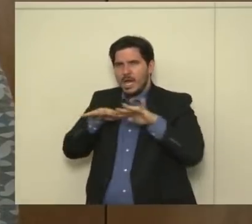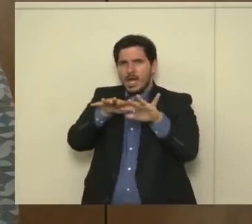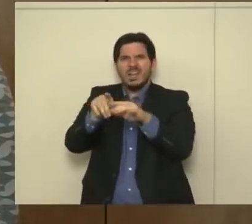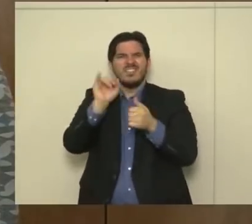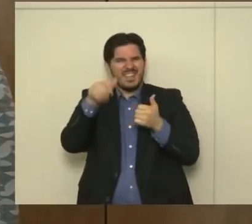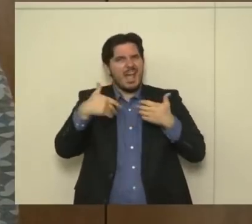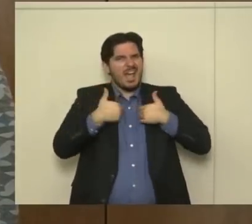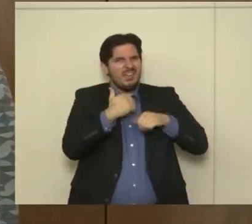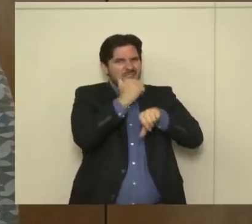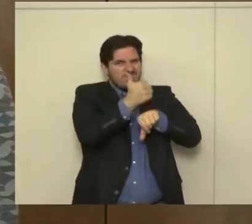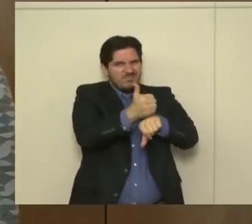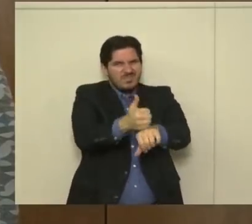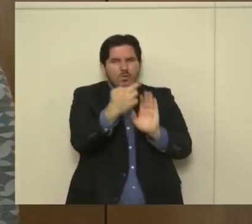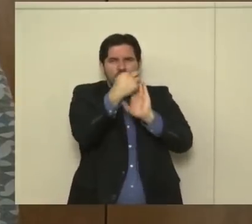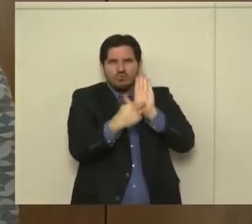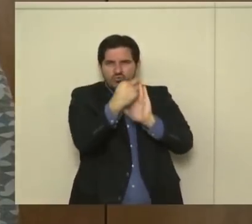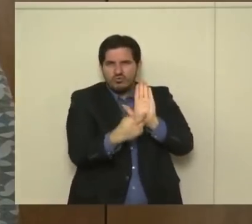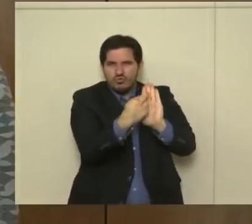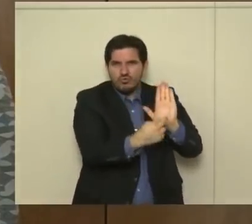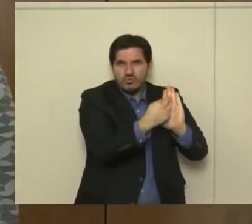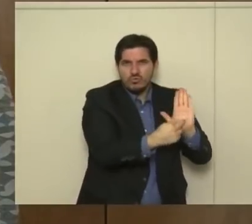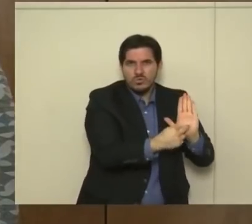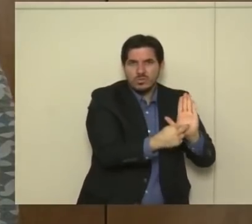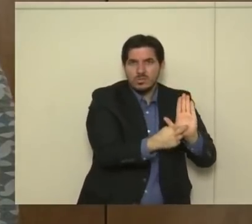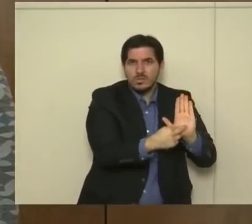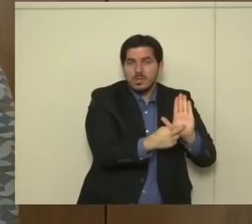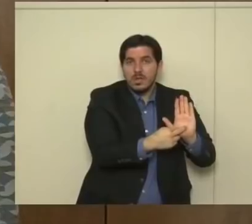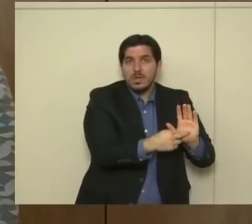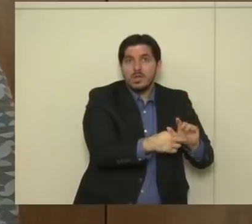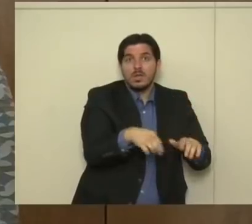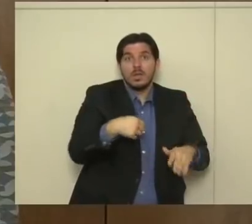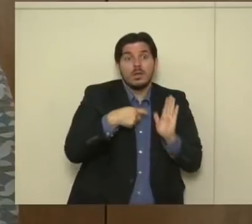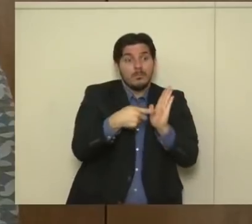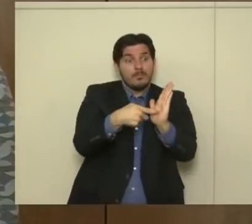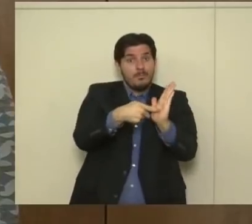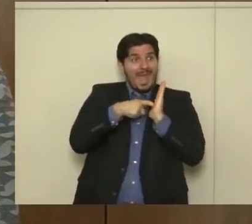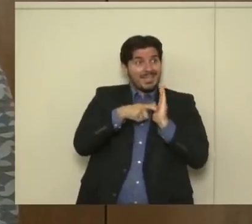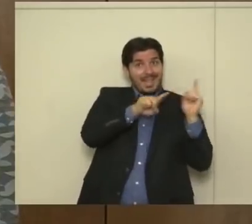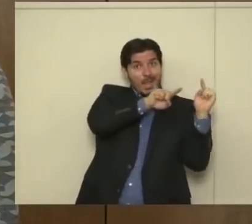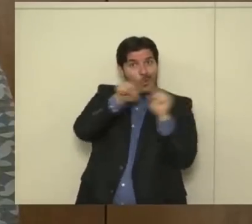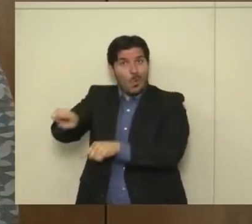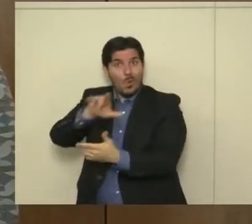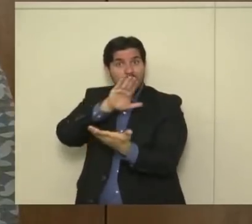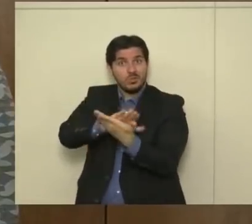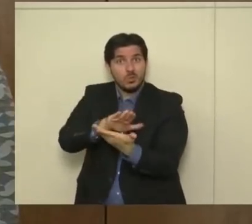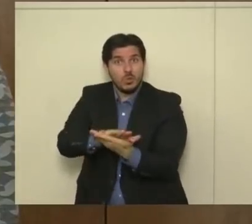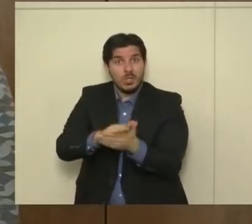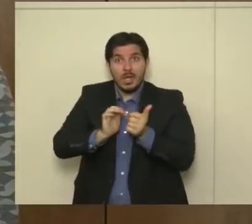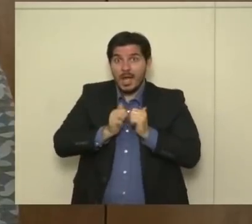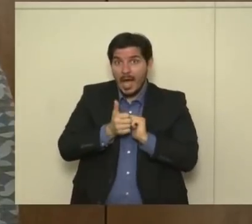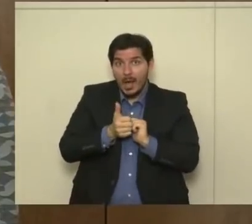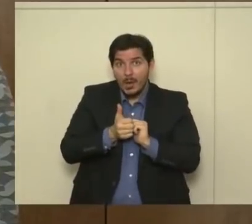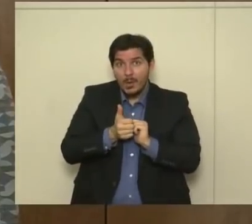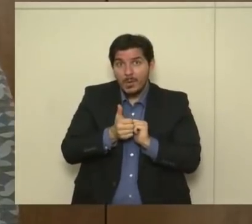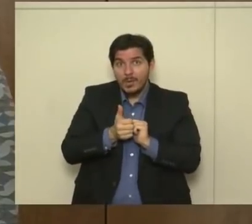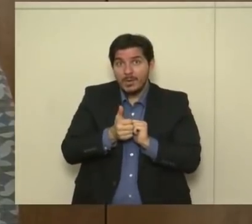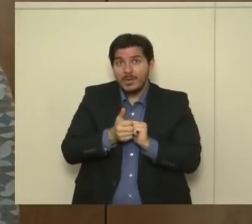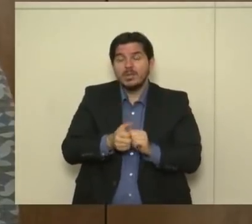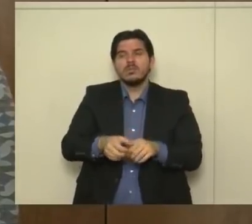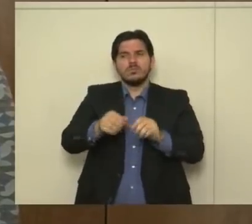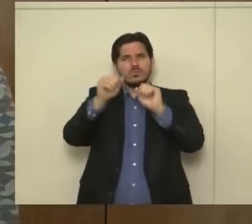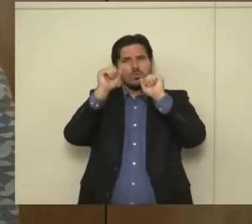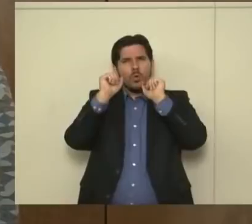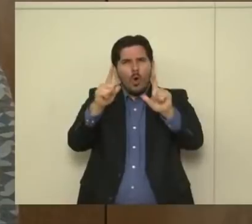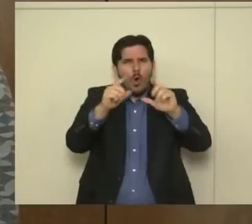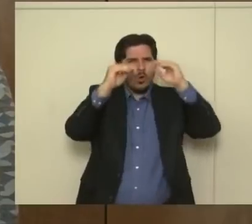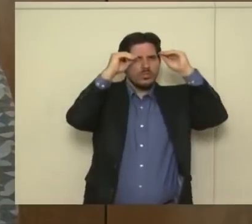come back is if I could promise that every family, every student, and every educator, and that